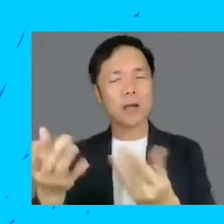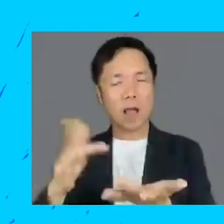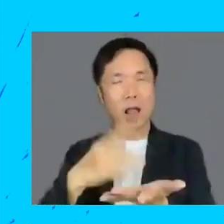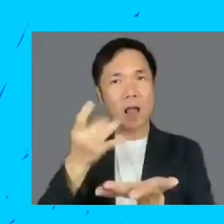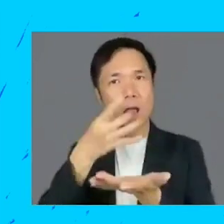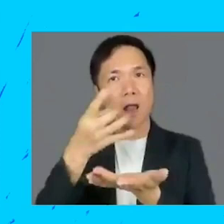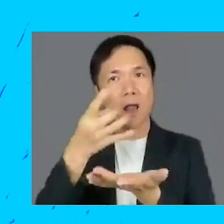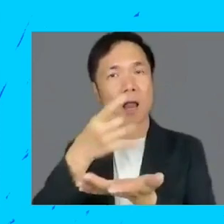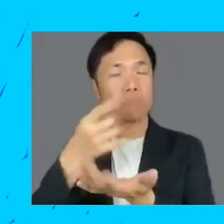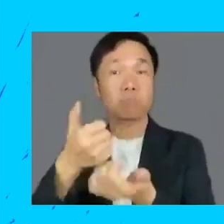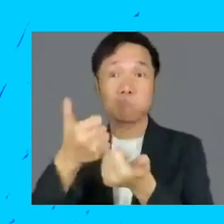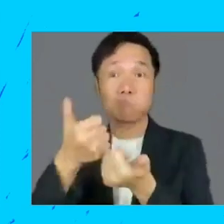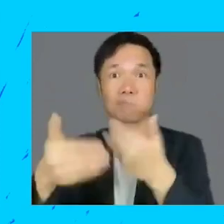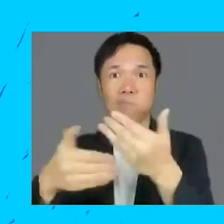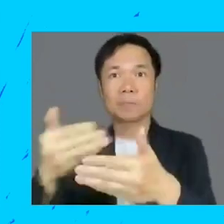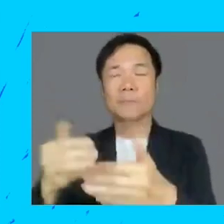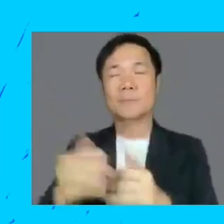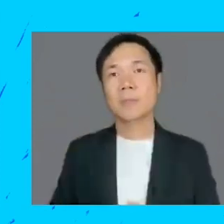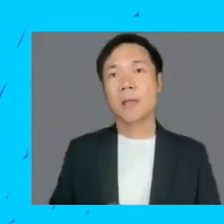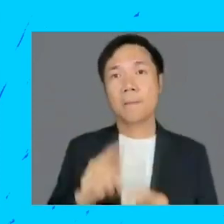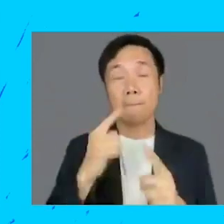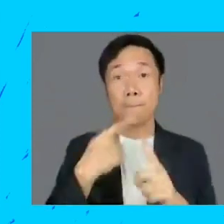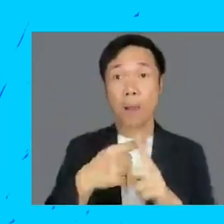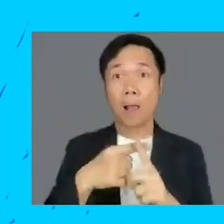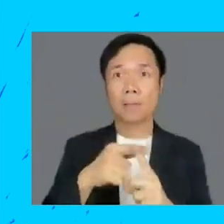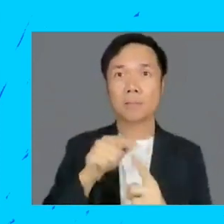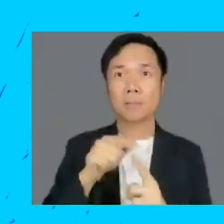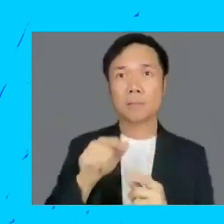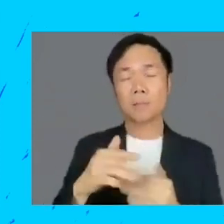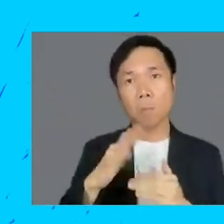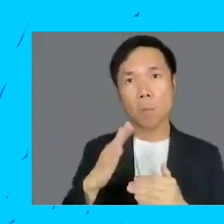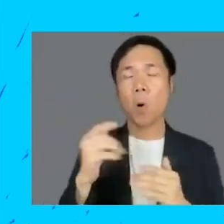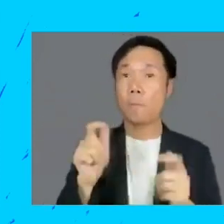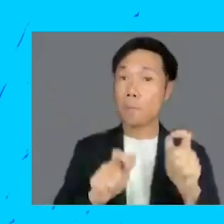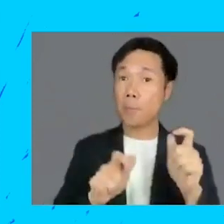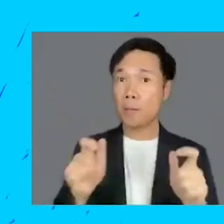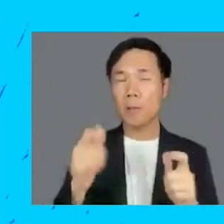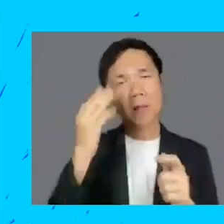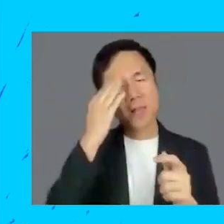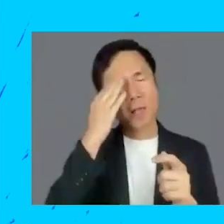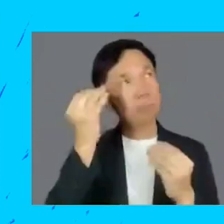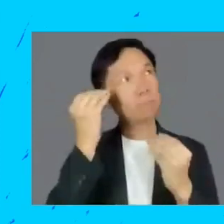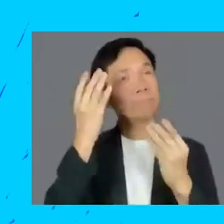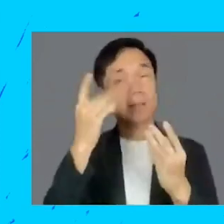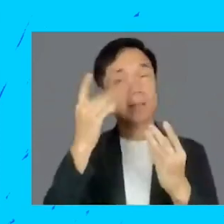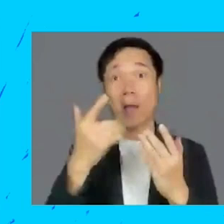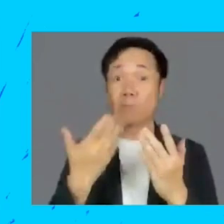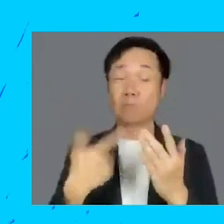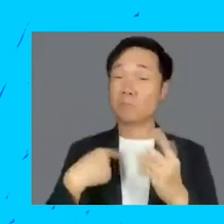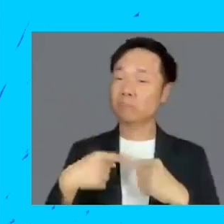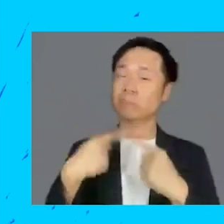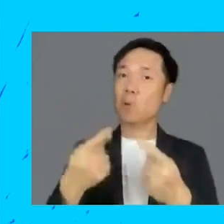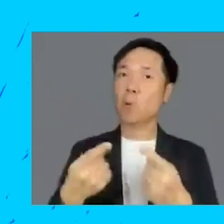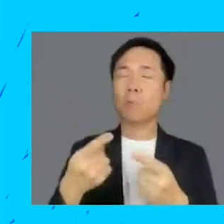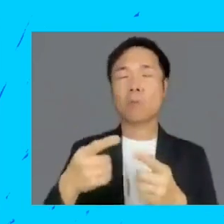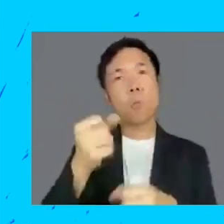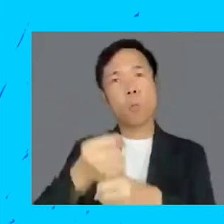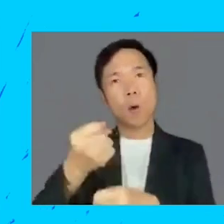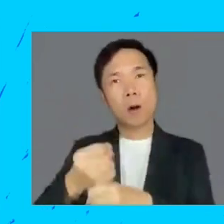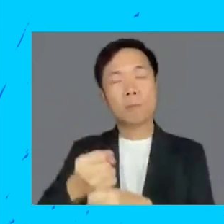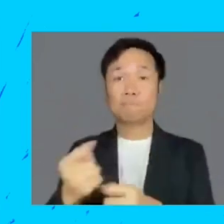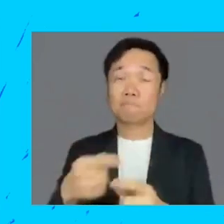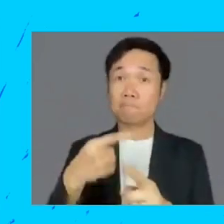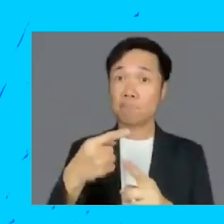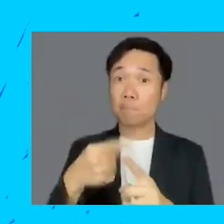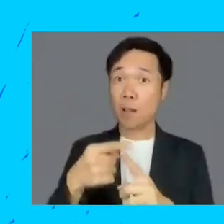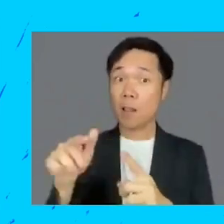or vocational skills will be better able to take advantage of job opportunities, be more productive at them, and propel